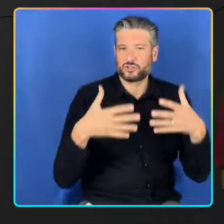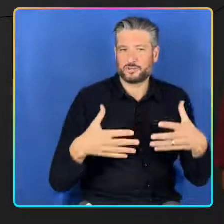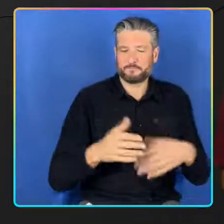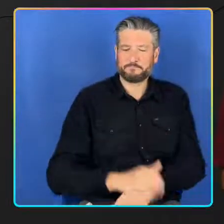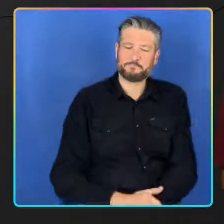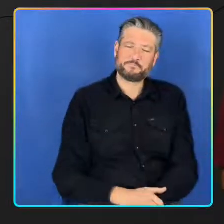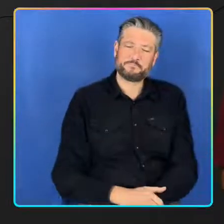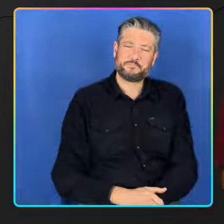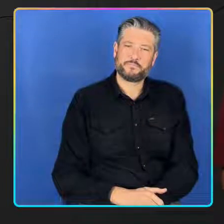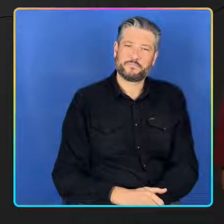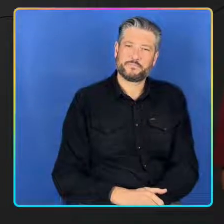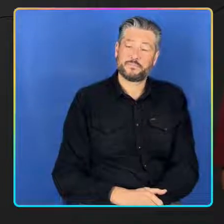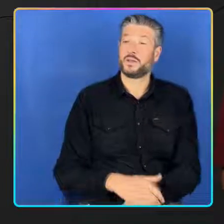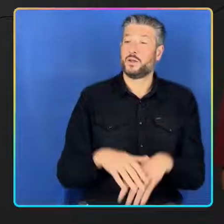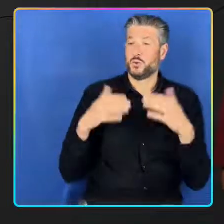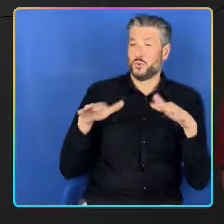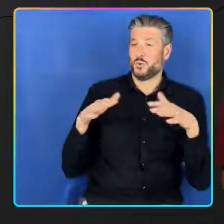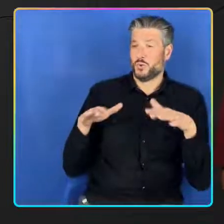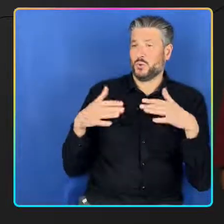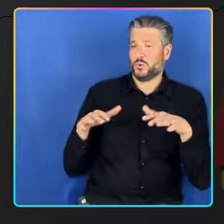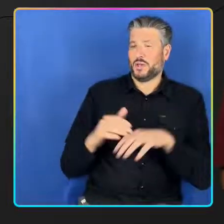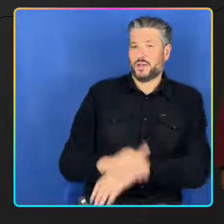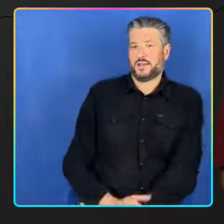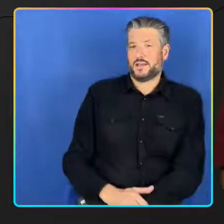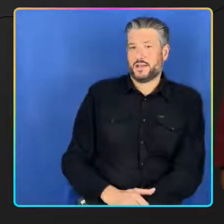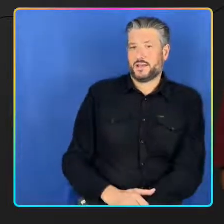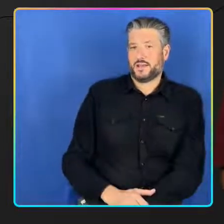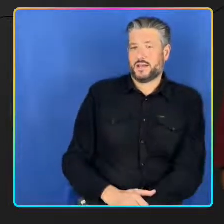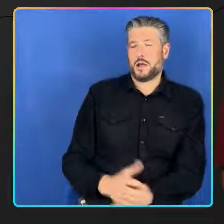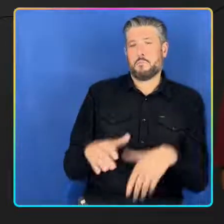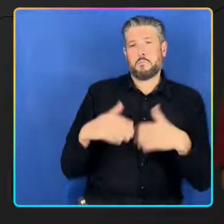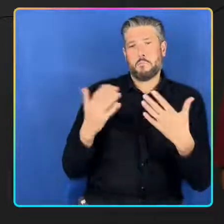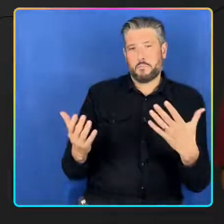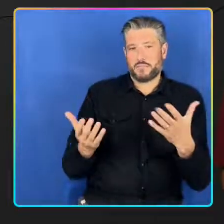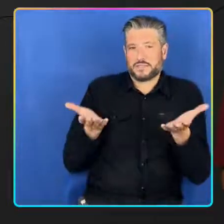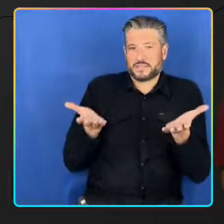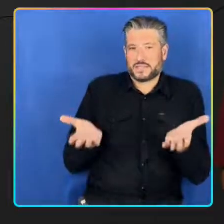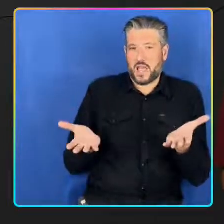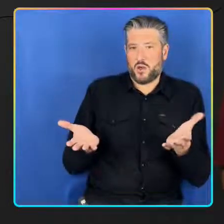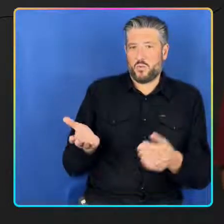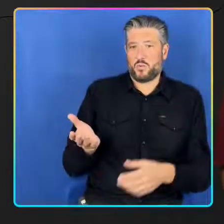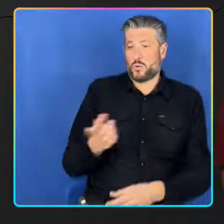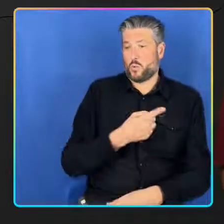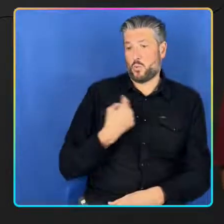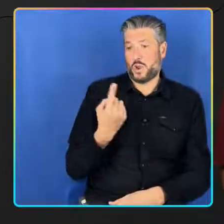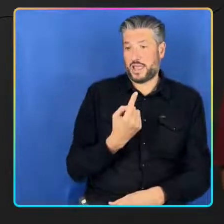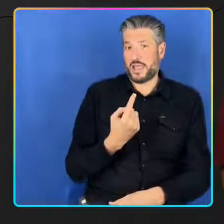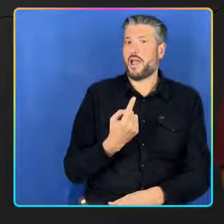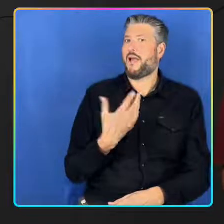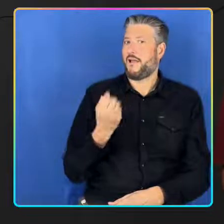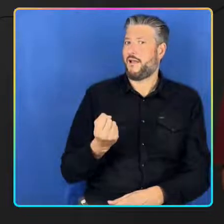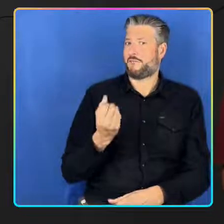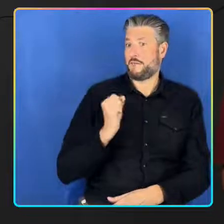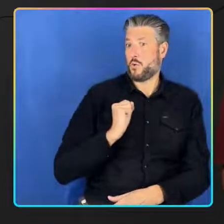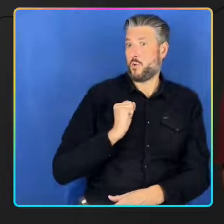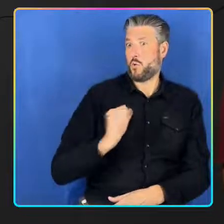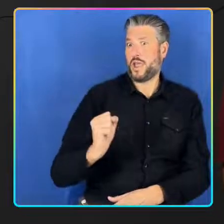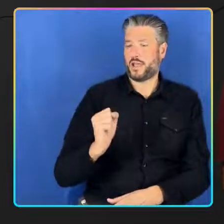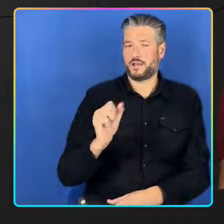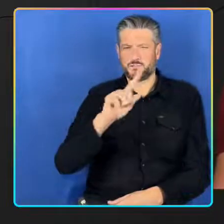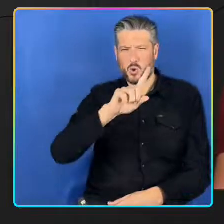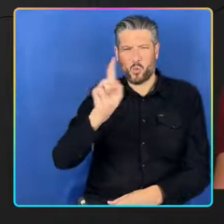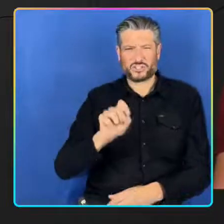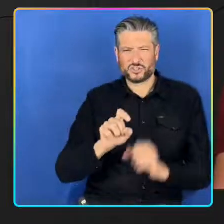Amazing. Wonderful. So we are going to move on to our quickfire round. Matthew, how are you feeling about that?